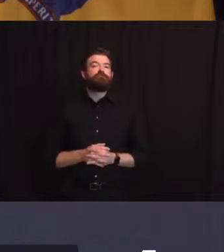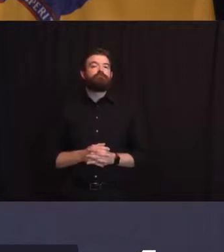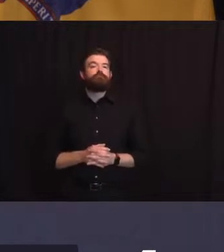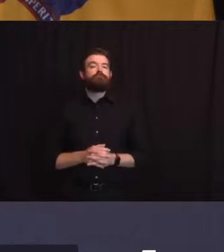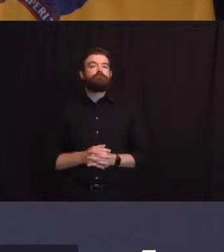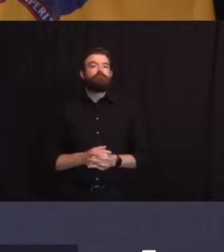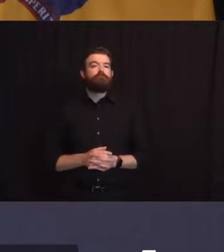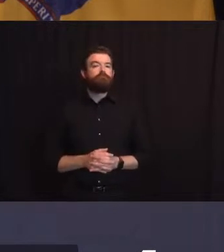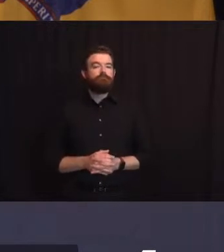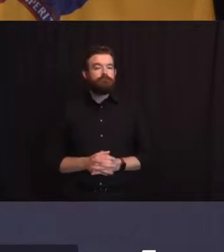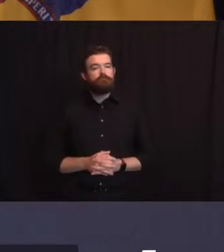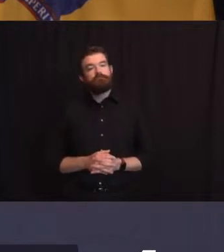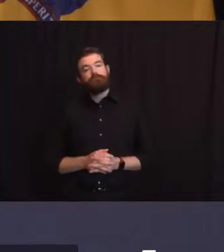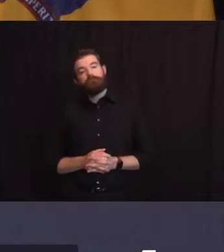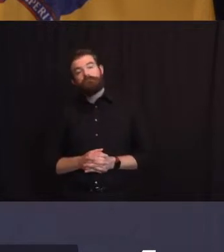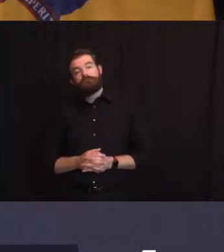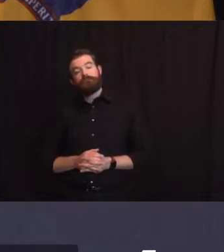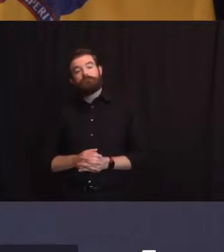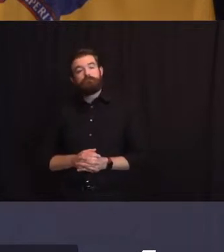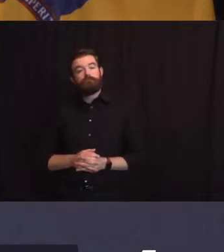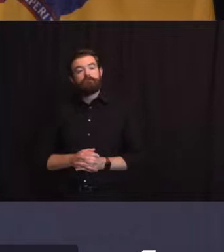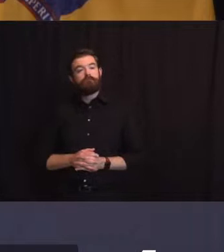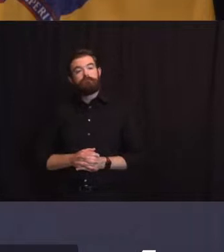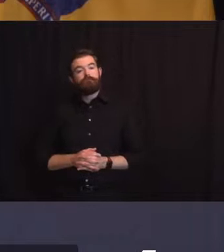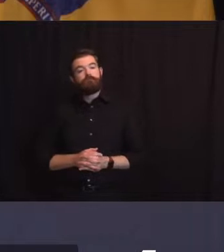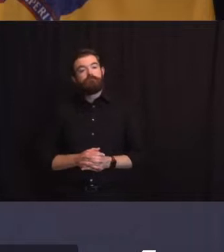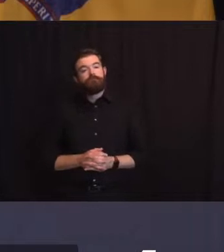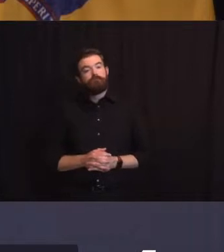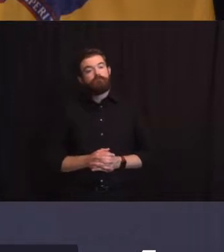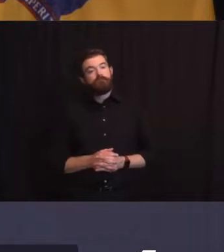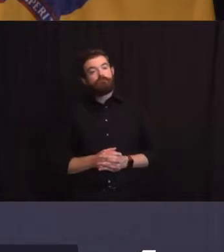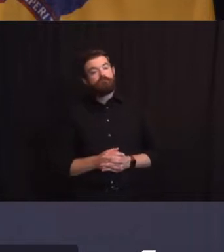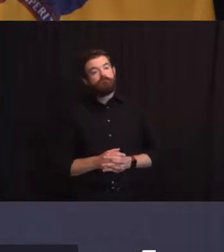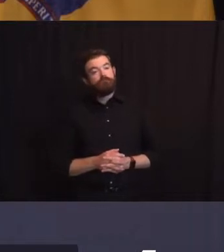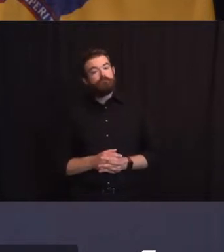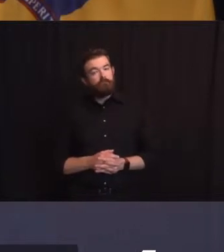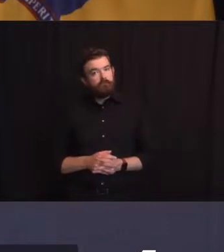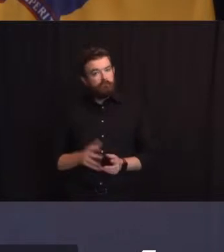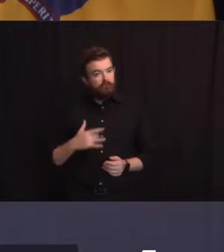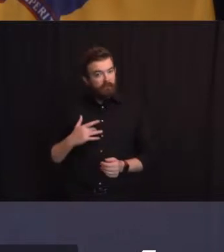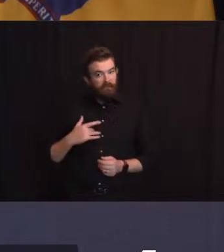So I don't anticipate that will happen. And I'm gonna